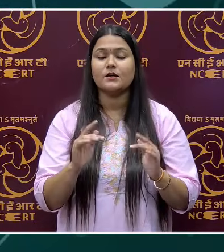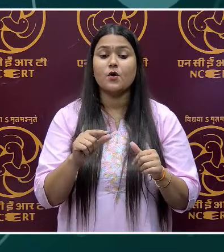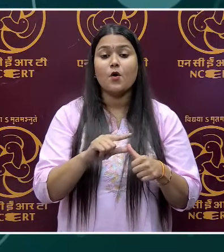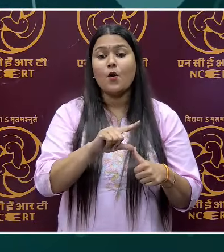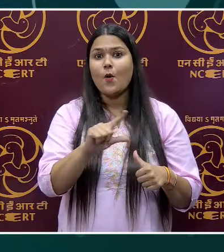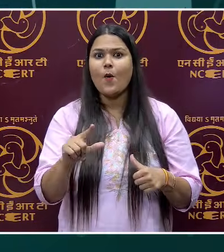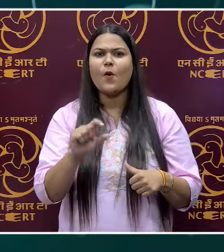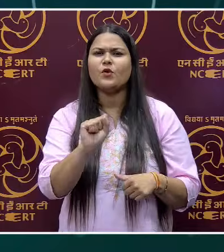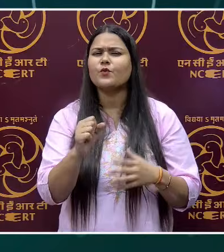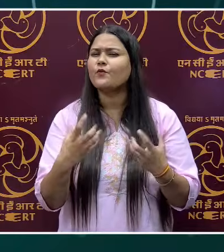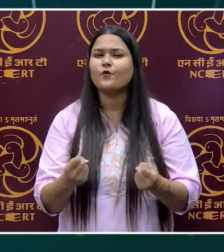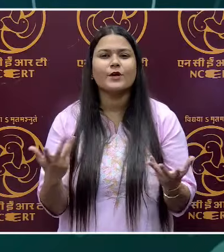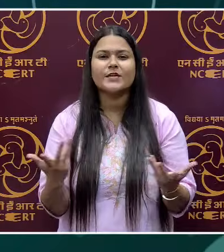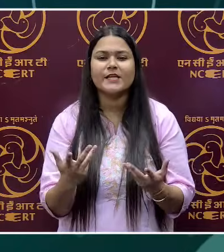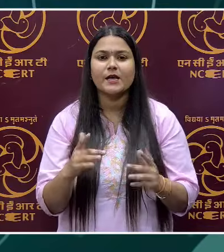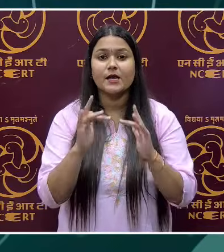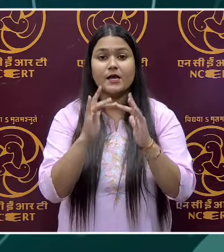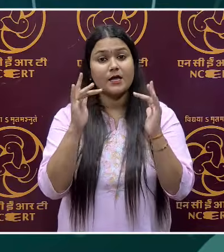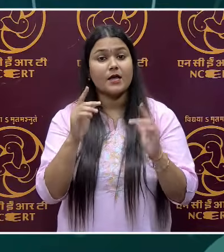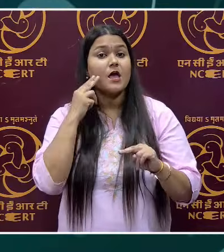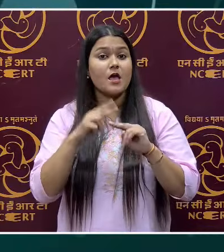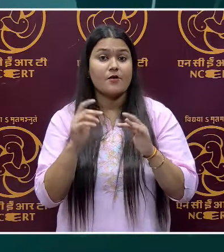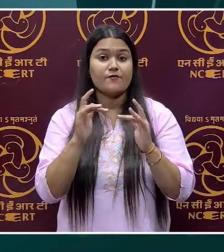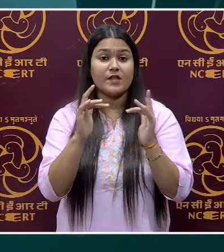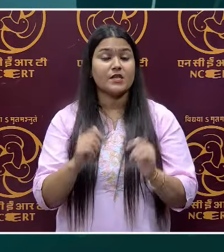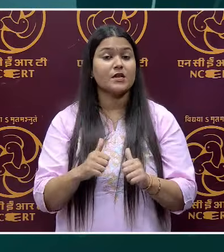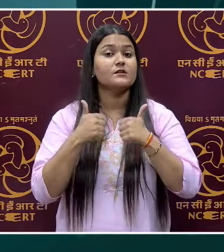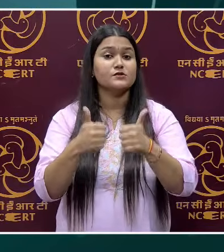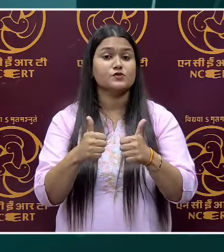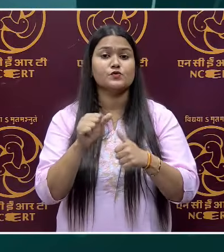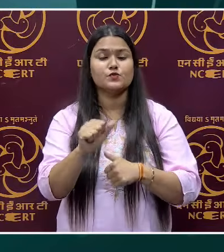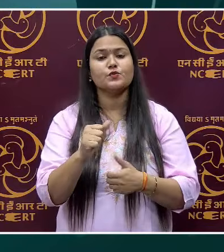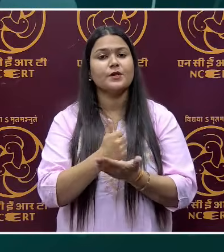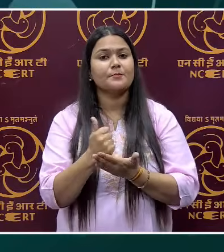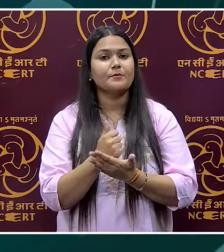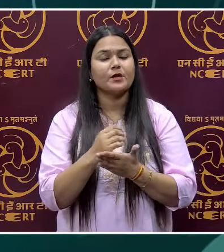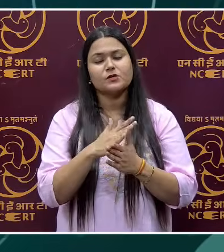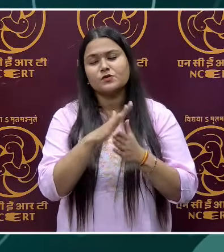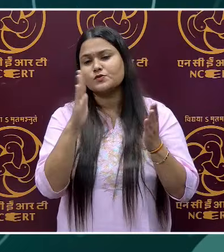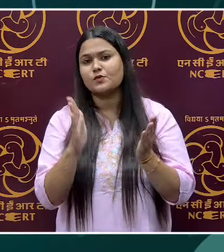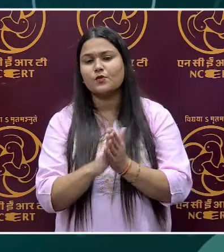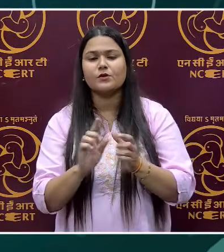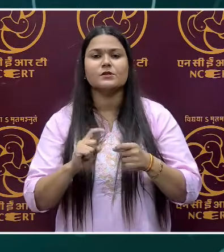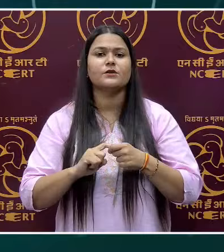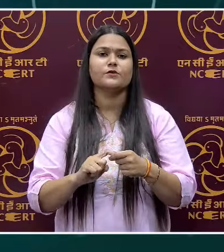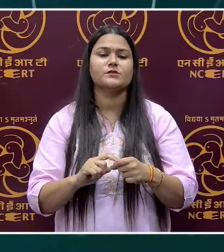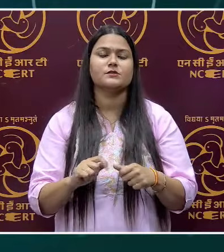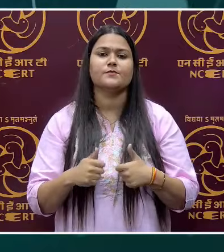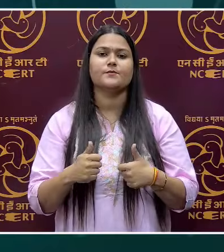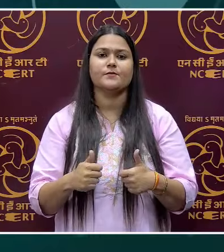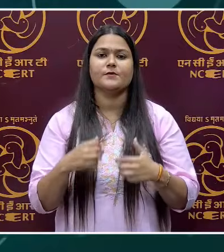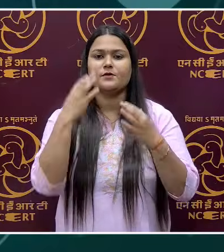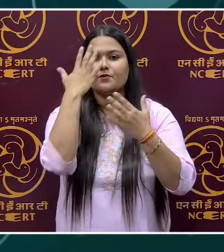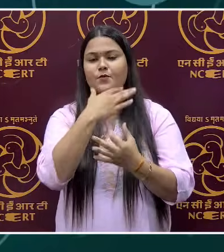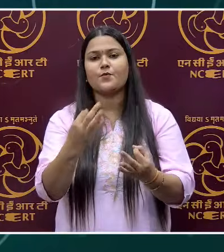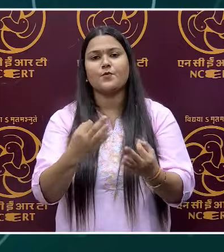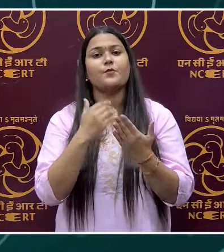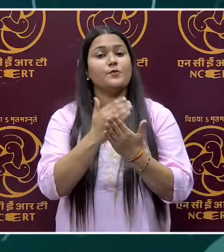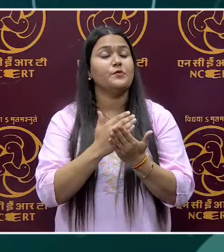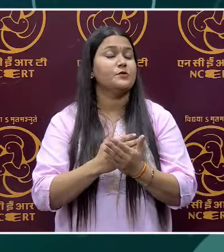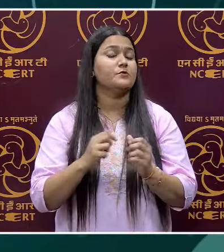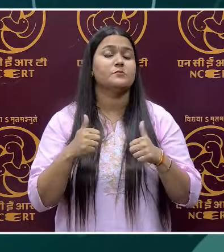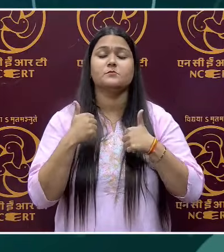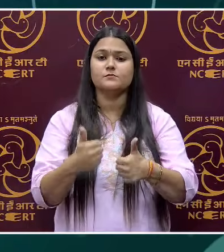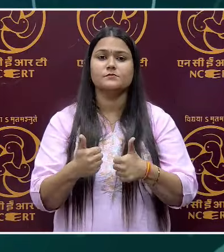right. Okay. Thank you so much, sir, for being with us. It was a wonderful conversation and a wonderful program. Thank you. Thank